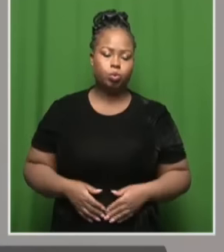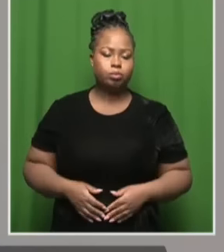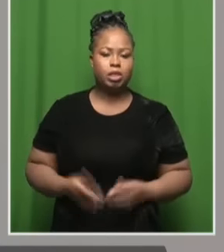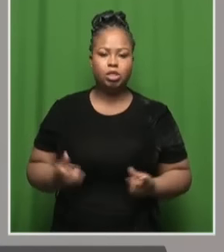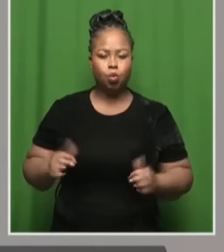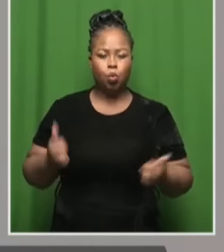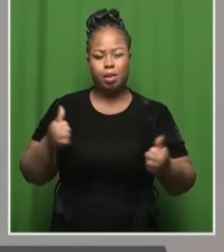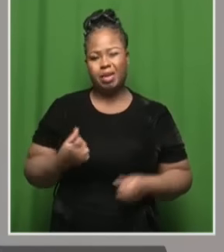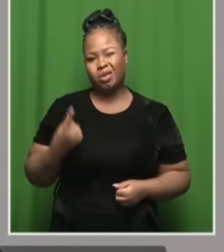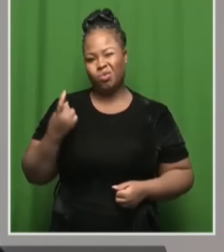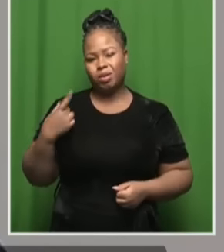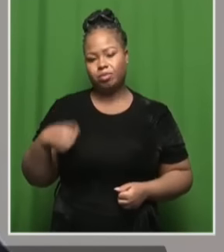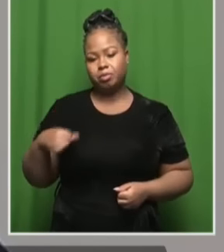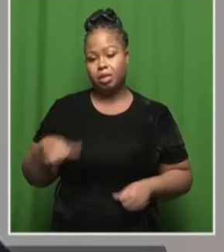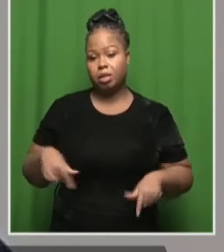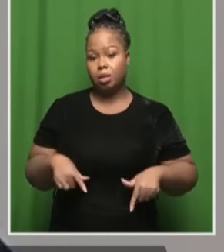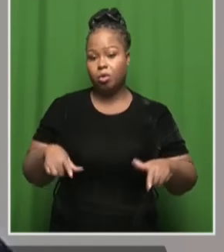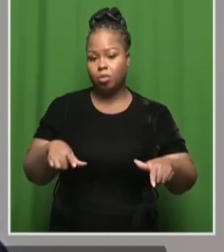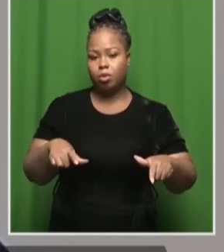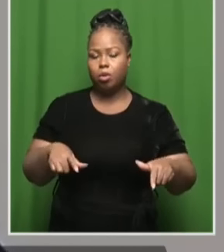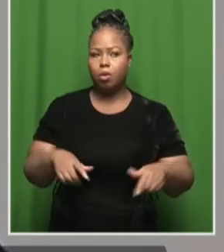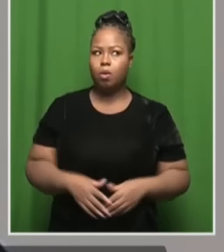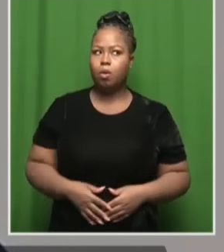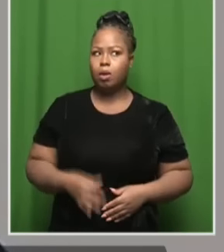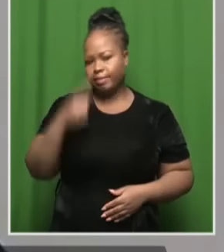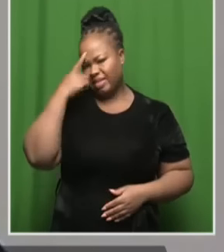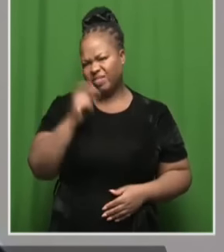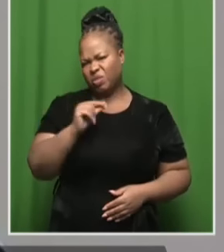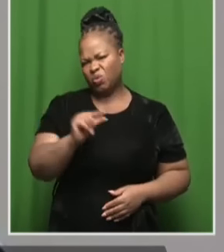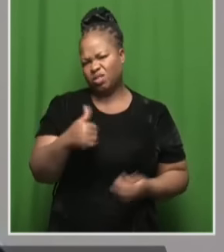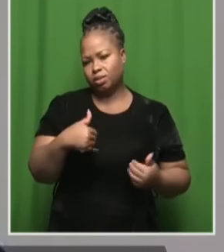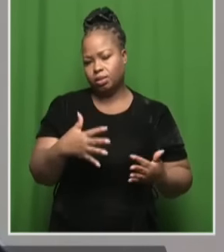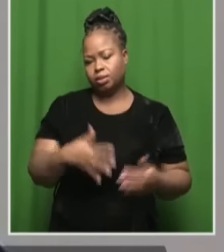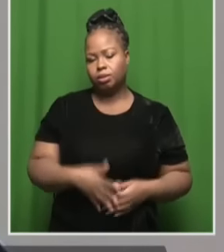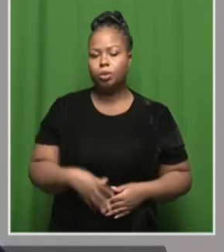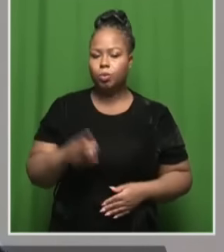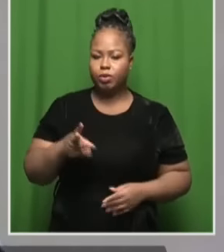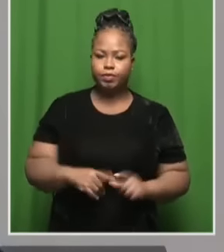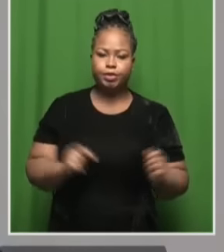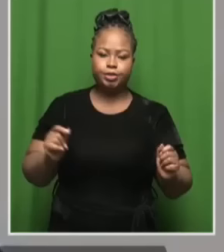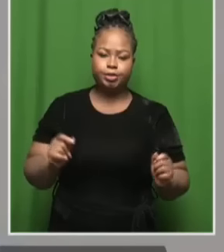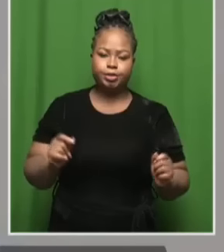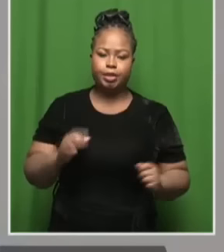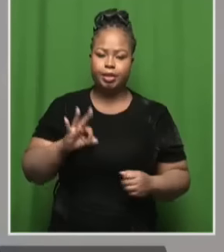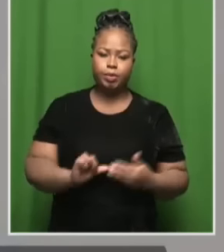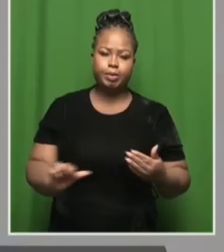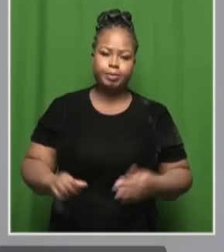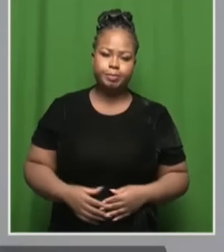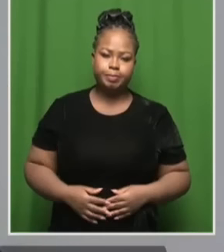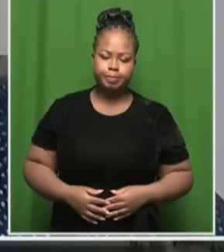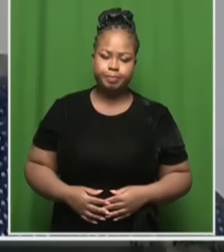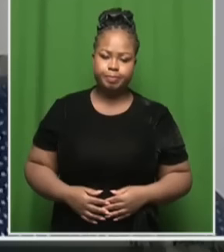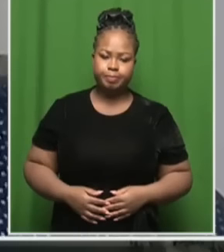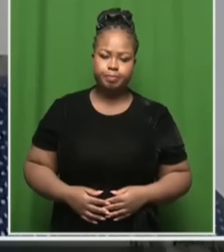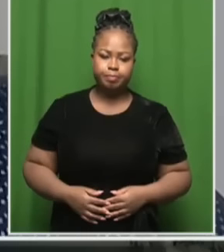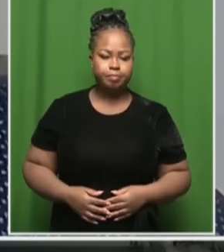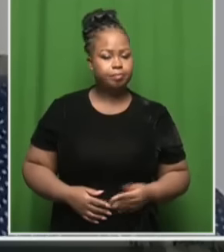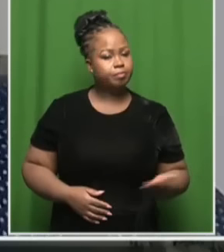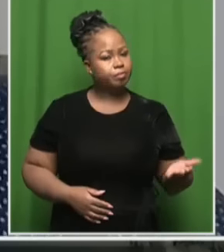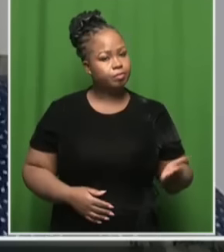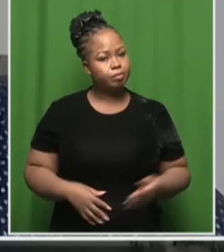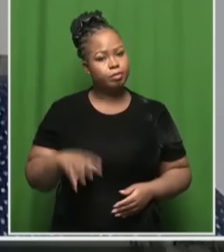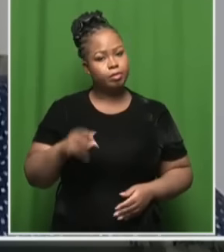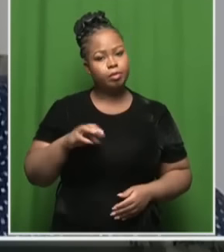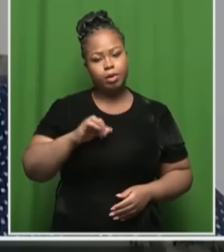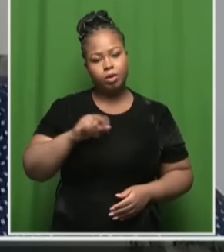well, except one municipality in Limpopo, which we believe they will start very soon, and they should be able to complete this in the next 3 weeks. Dr. Mulaudzi, if we